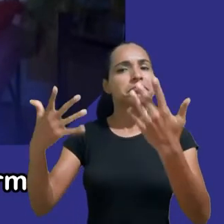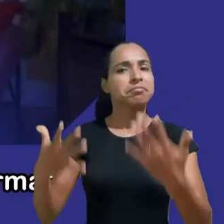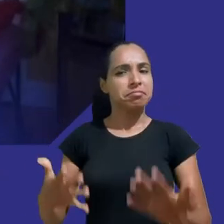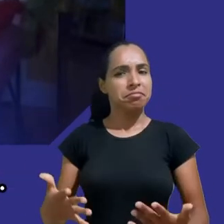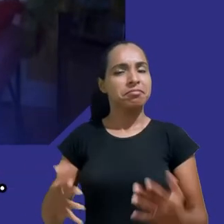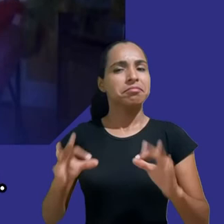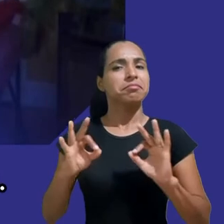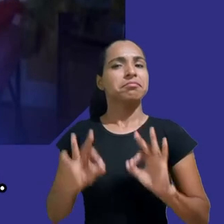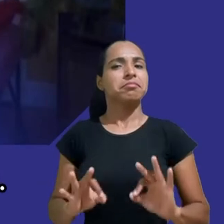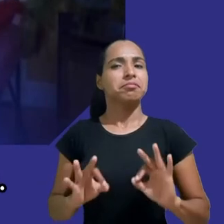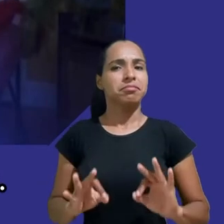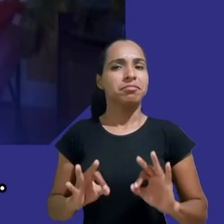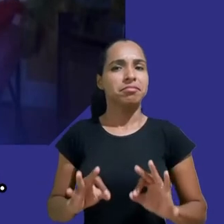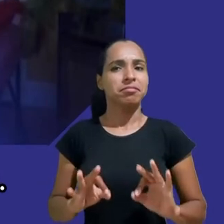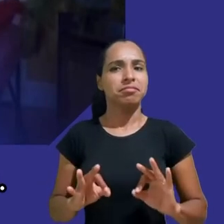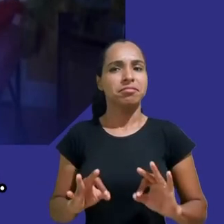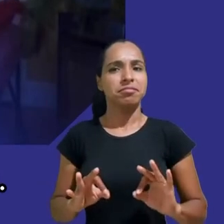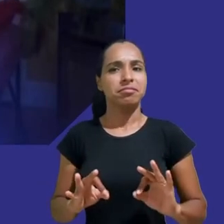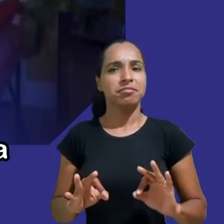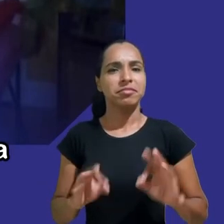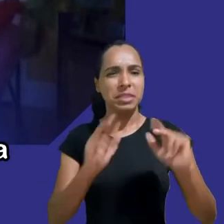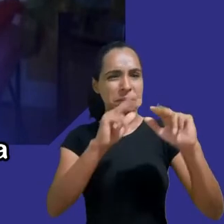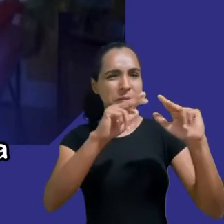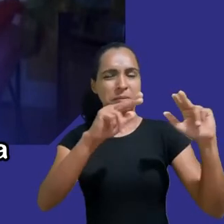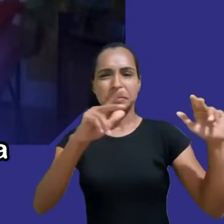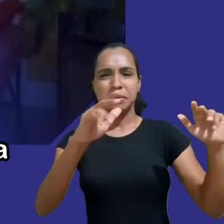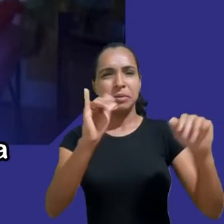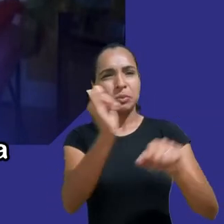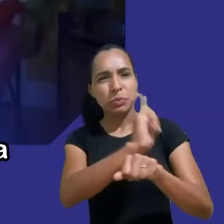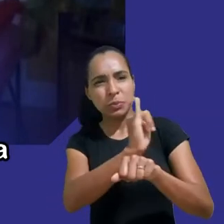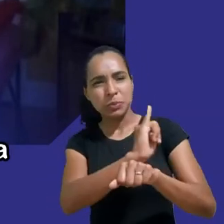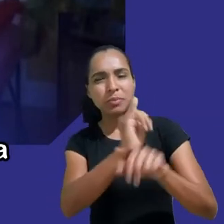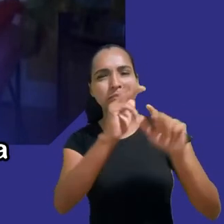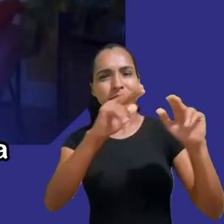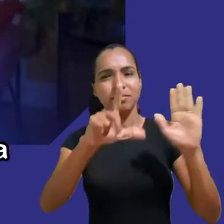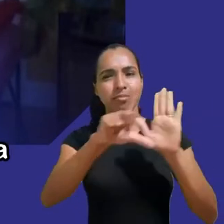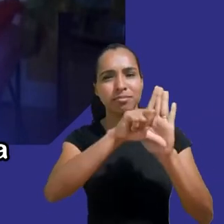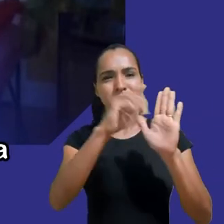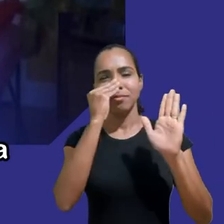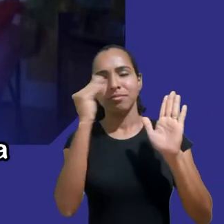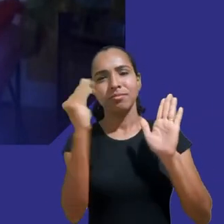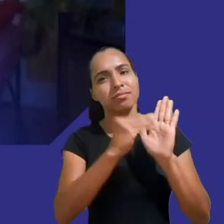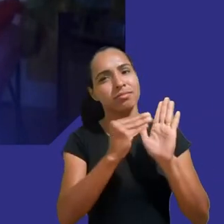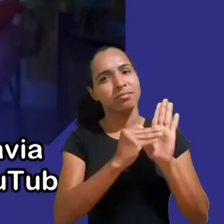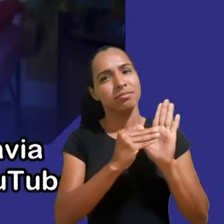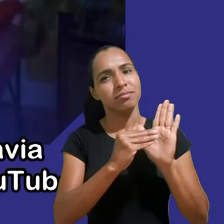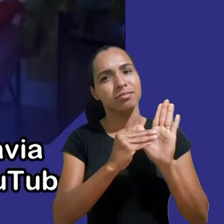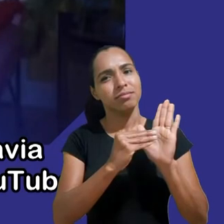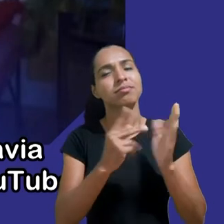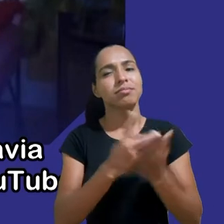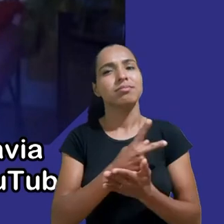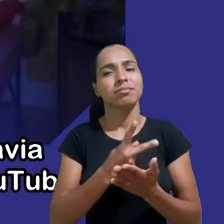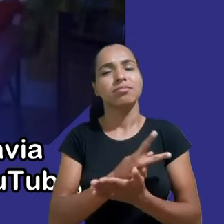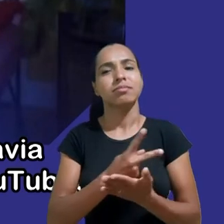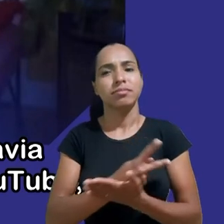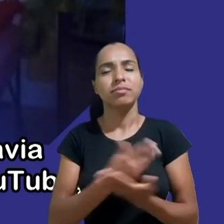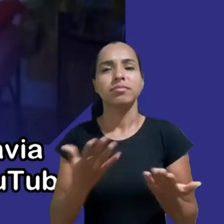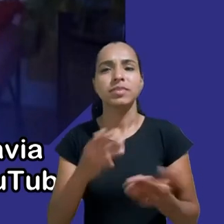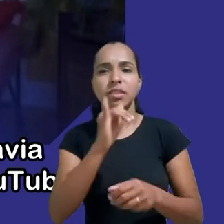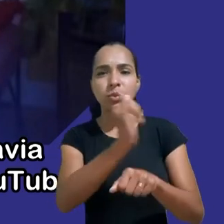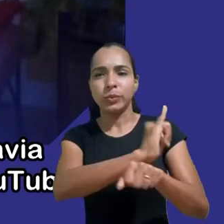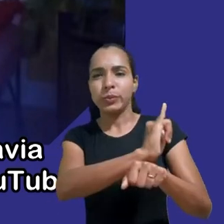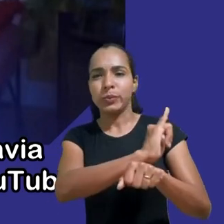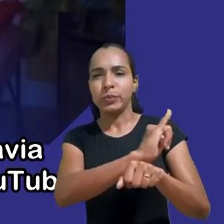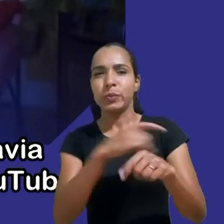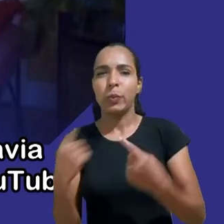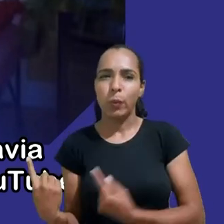platforms violating existing laws and regulation I mean when we filed our complaint against YouTube Google was claiming you know